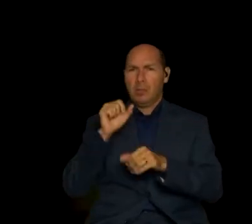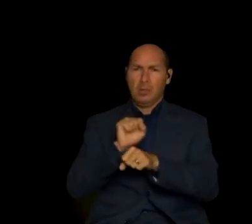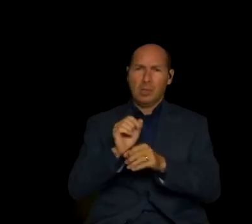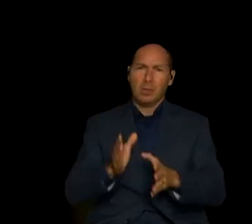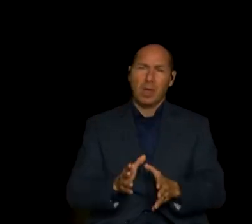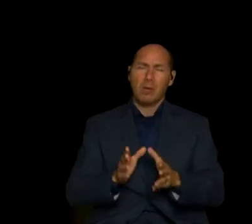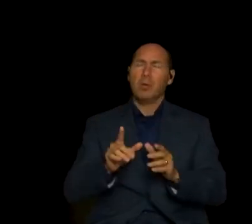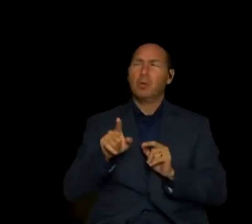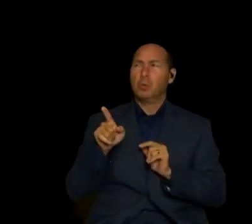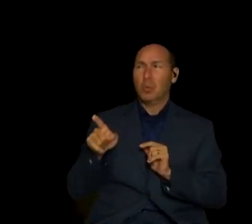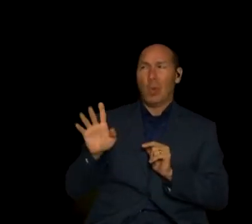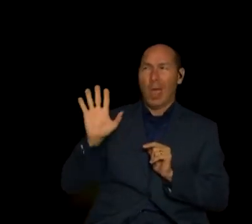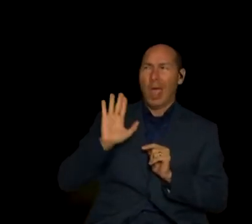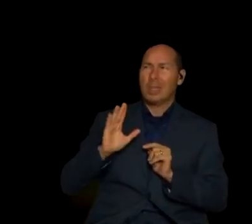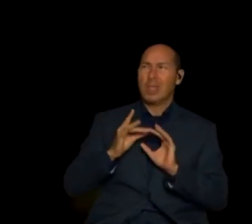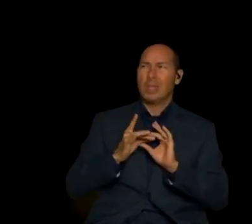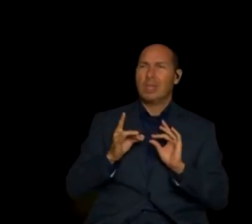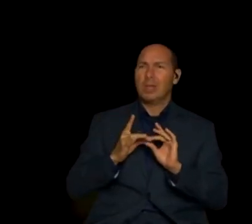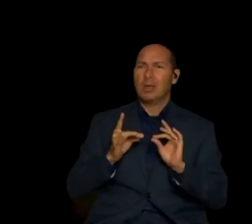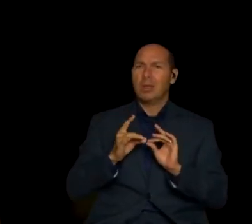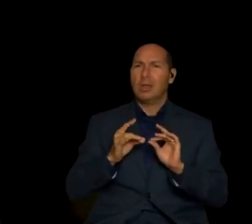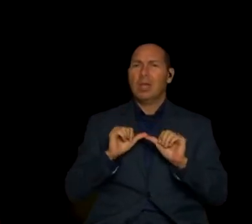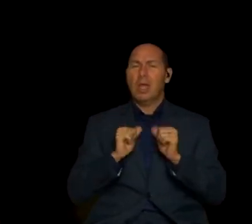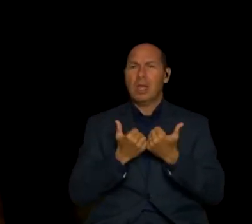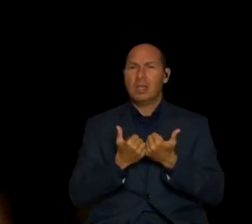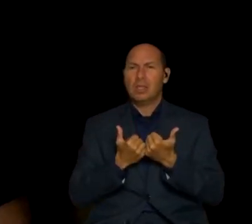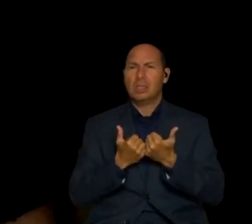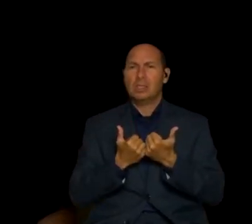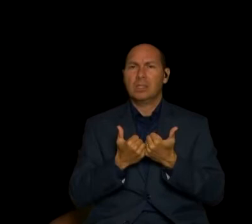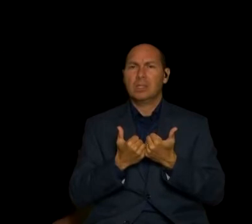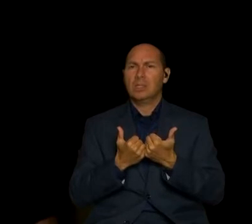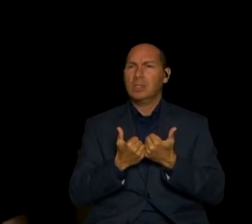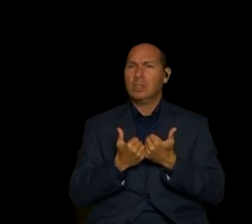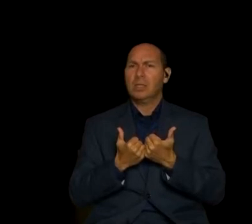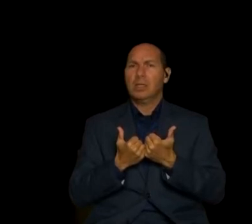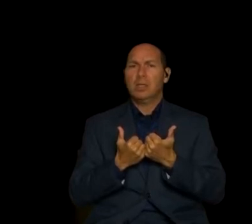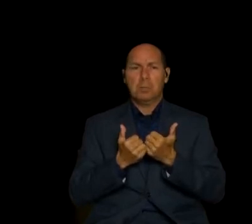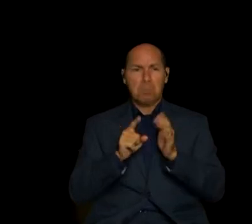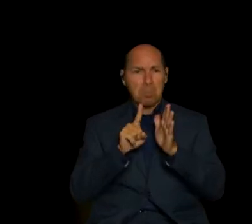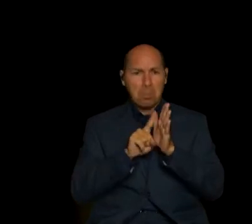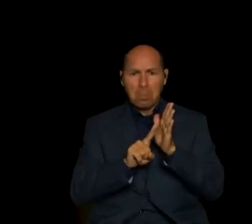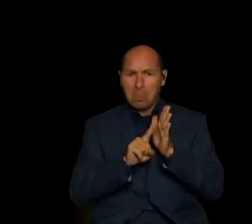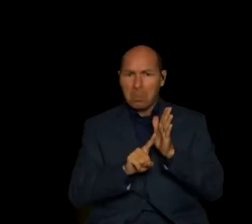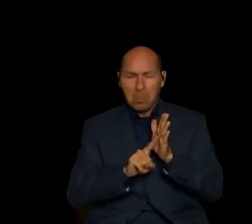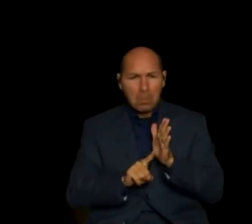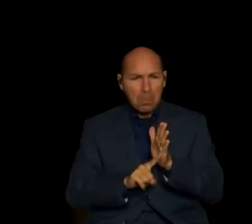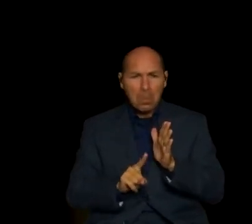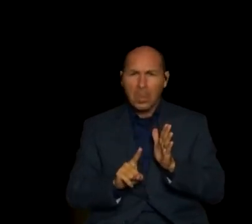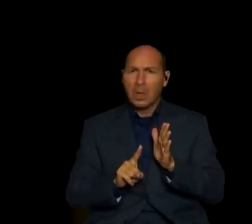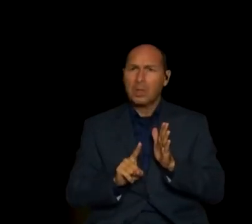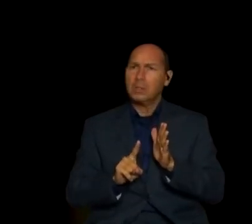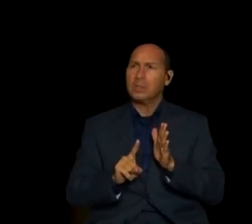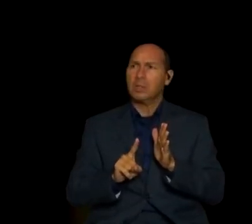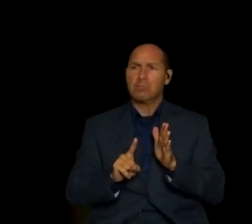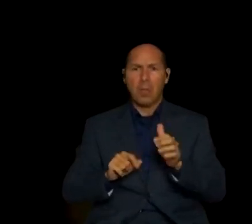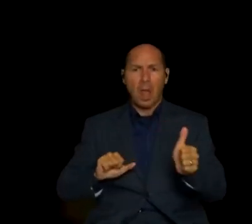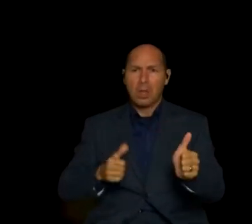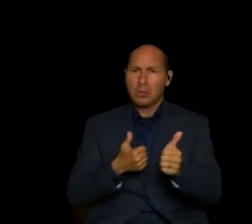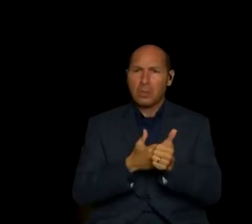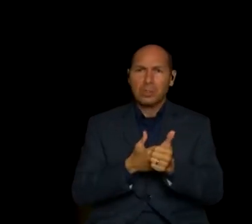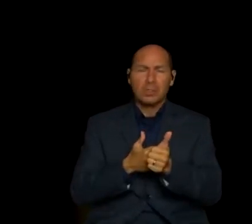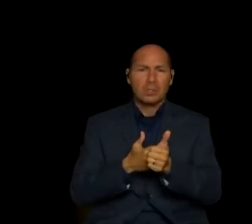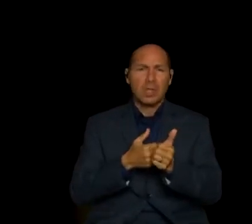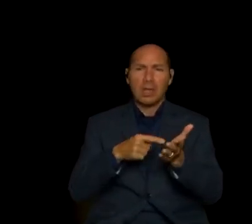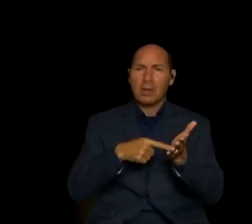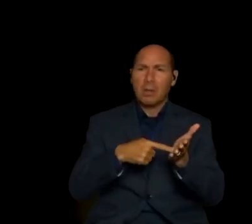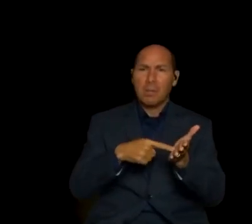previously stated, the agencies, some of them hadn't revised and modernize their pay